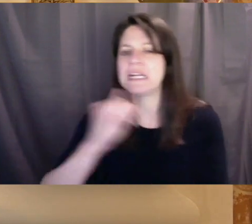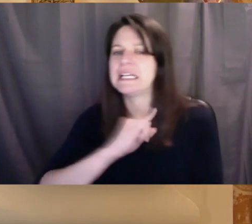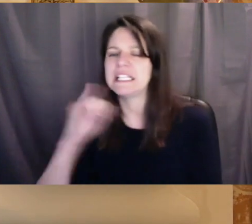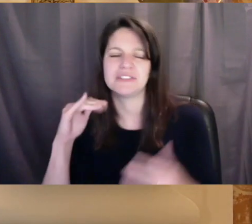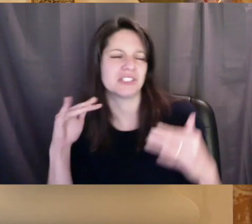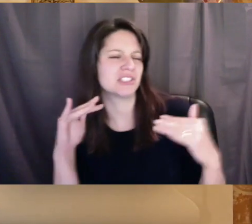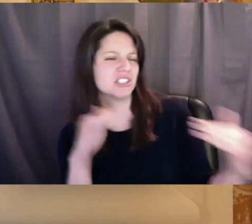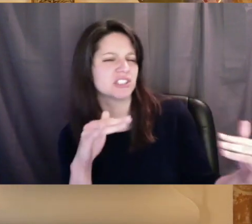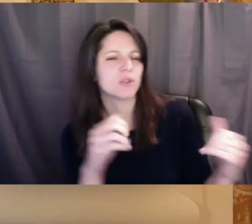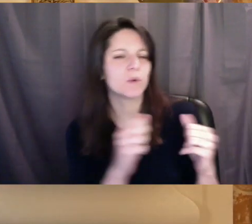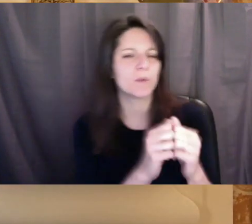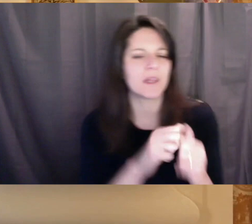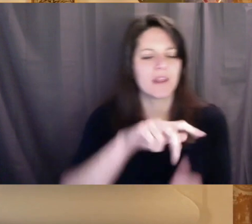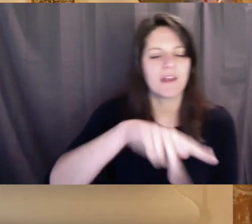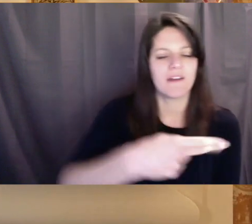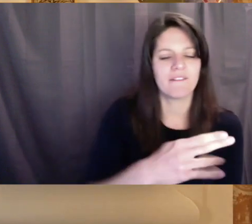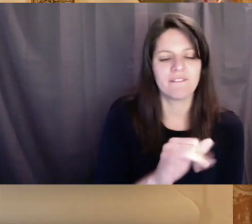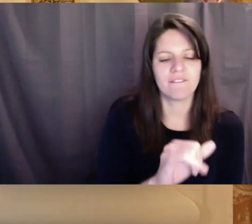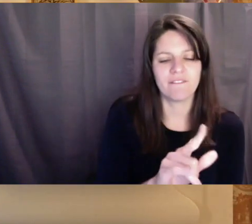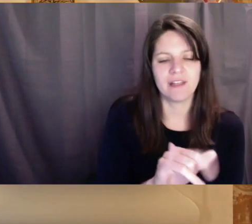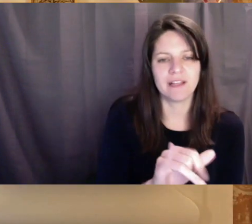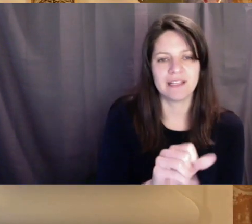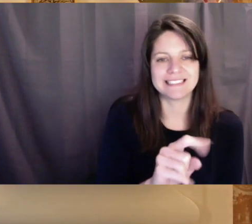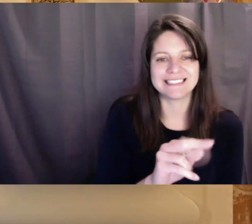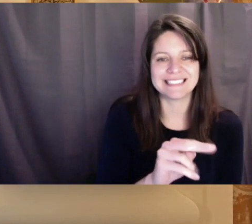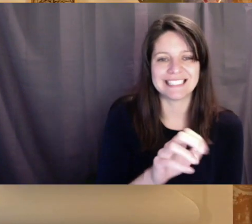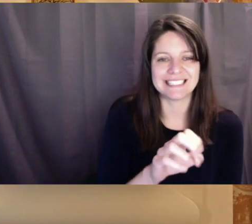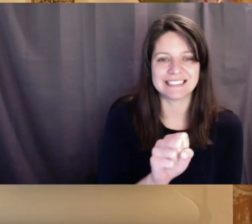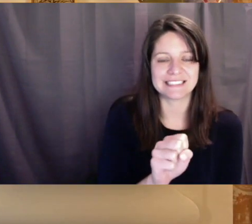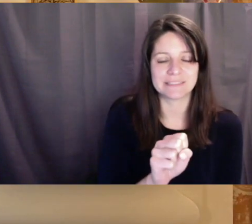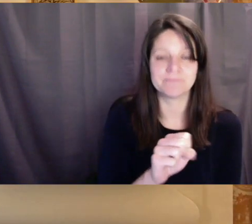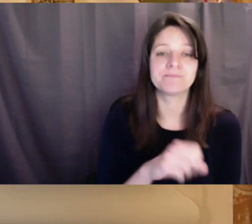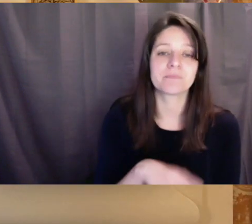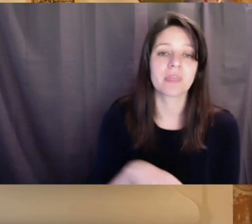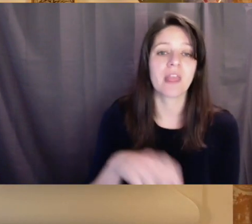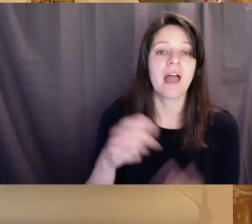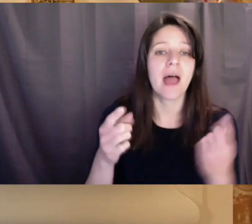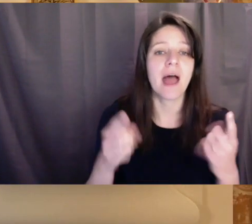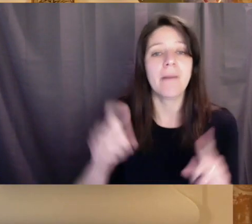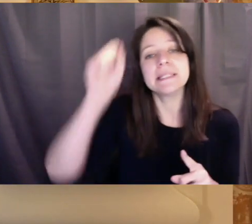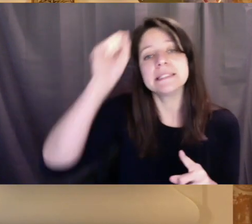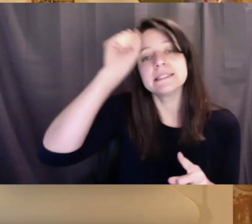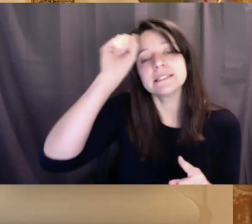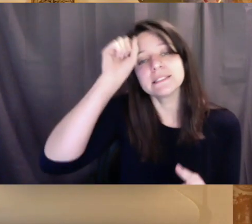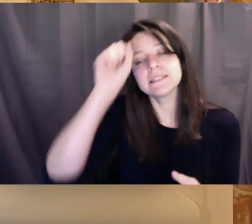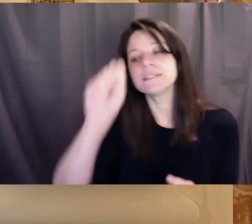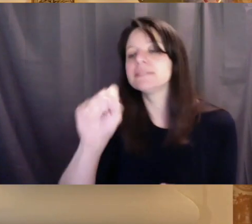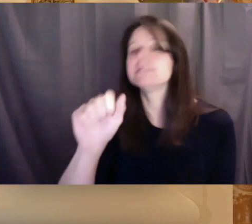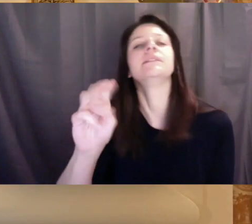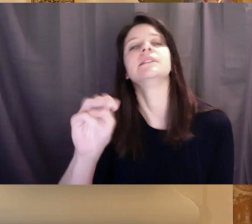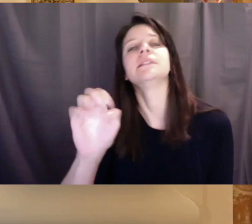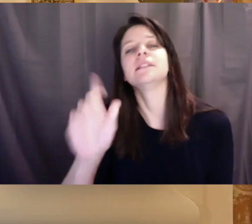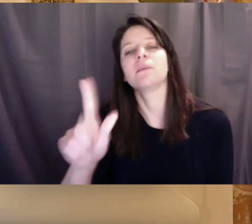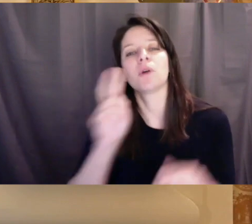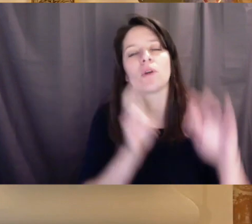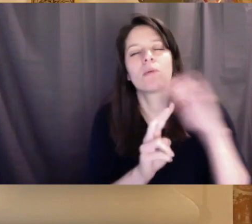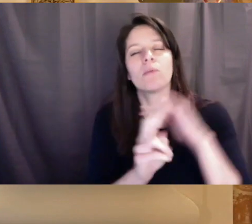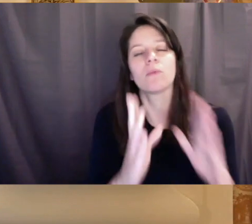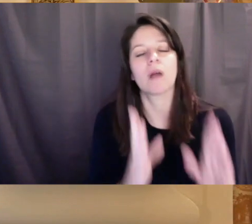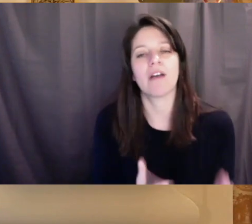neighbors. Israel had long been warring with the Philistines, and in the verses that we heard, the prophet